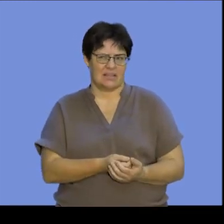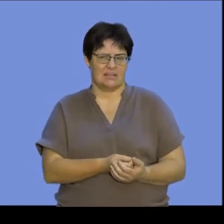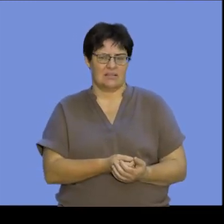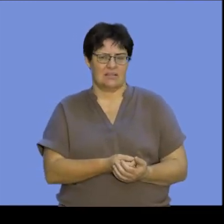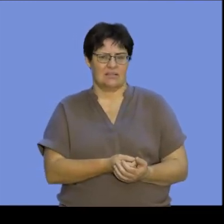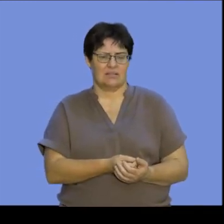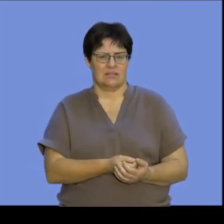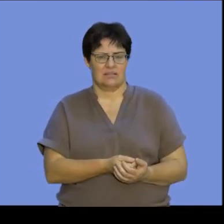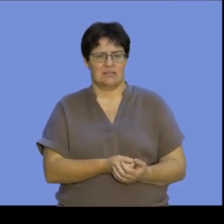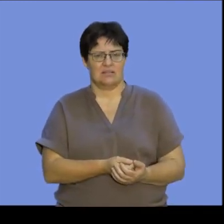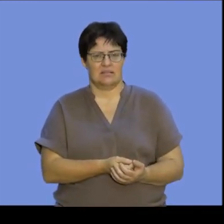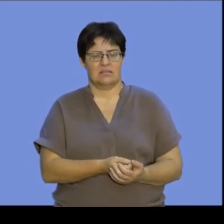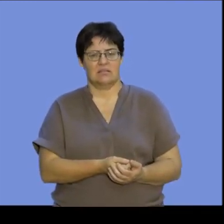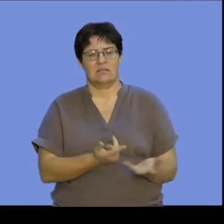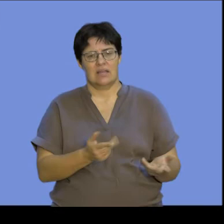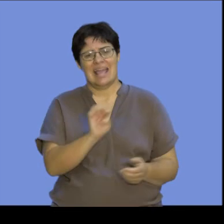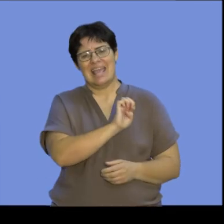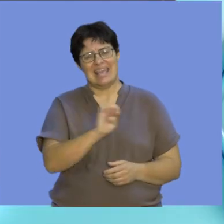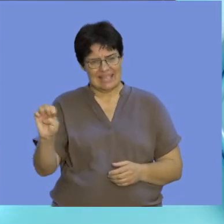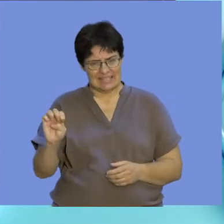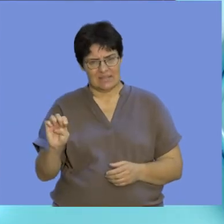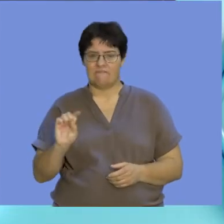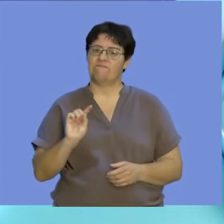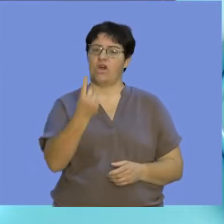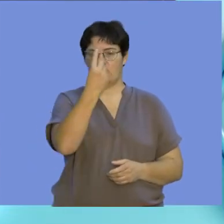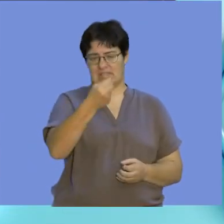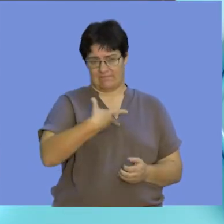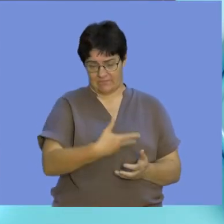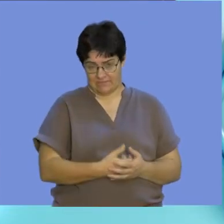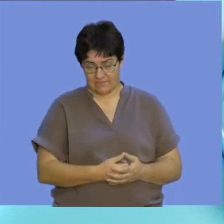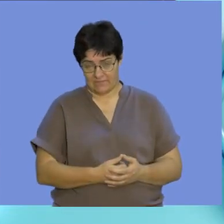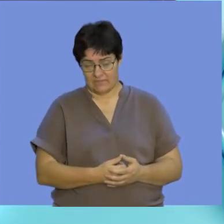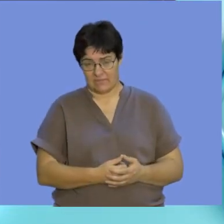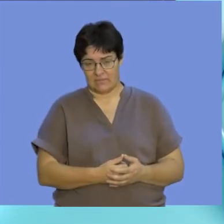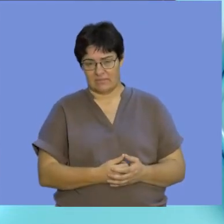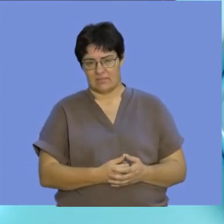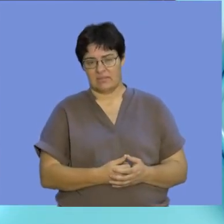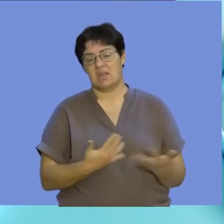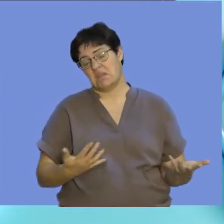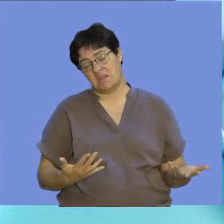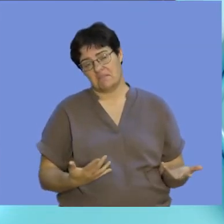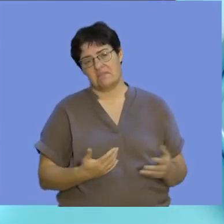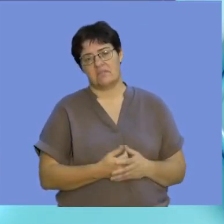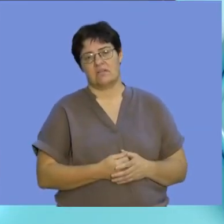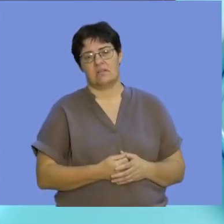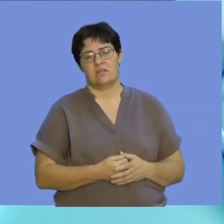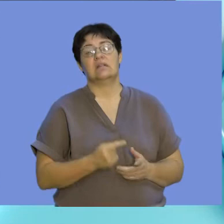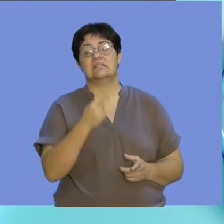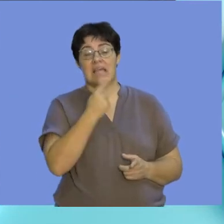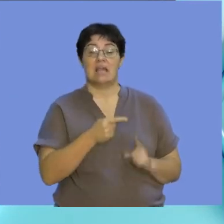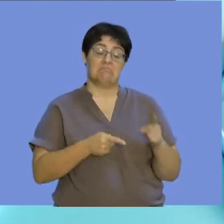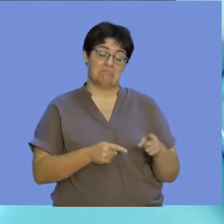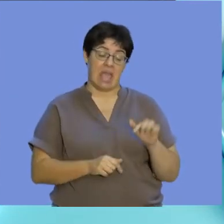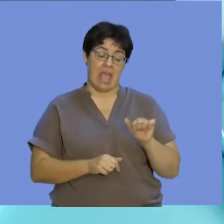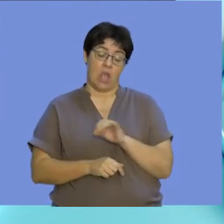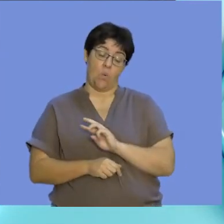direction, simply because east was given first. If they had said block A was going west, and